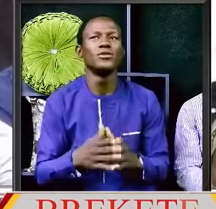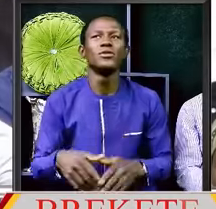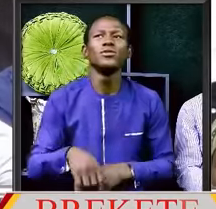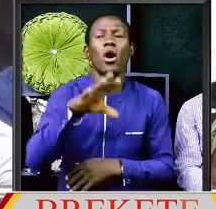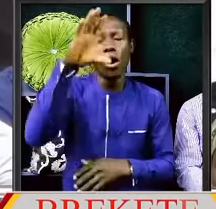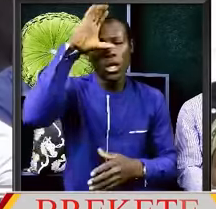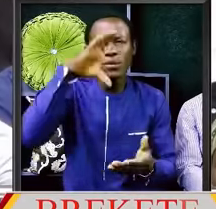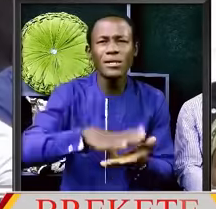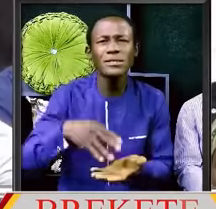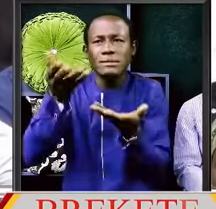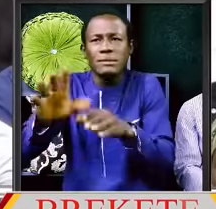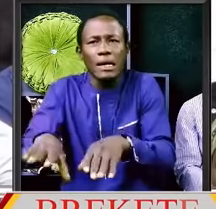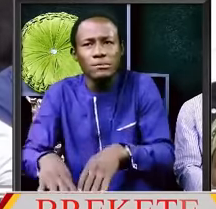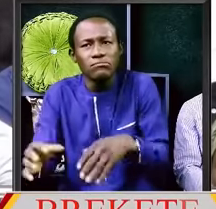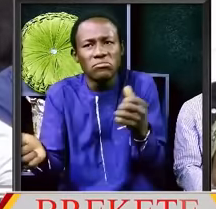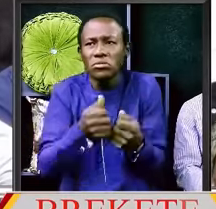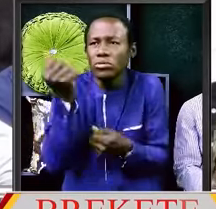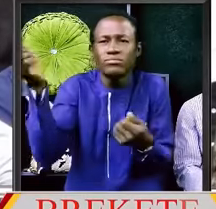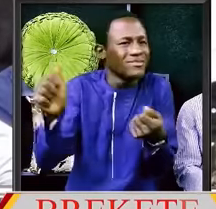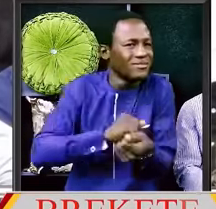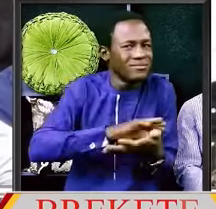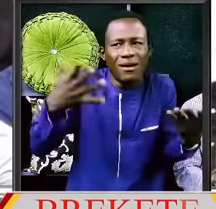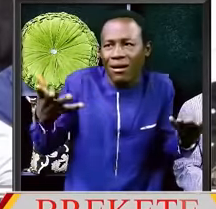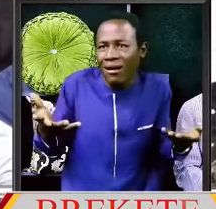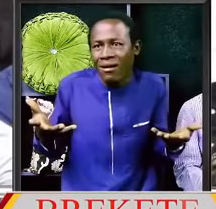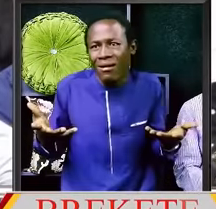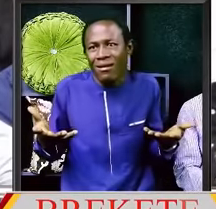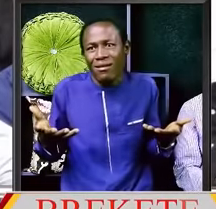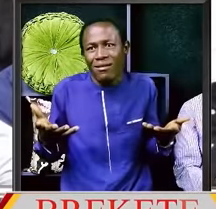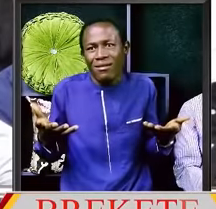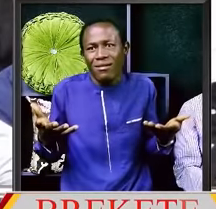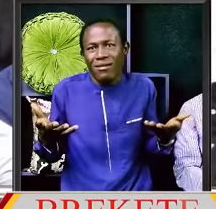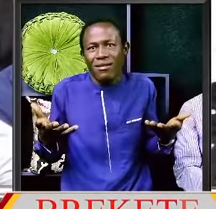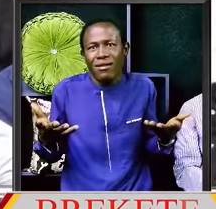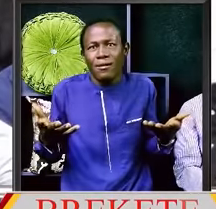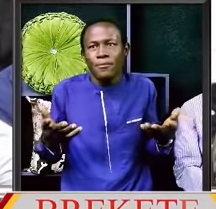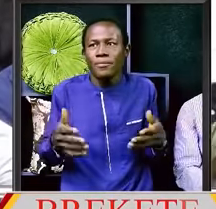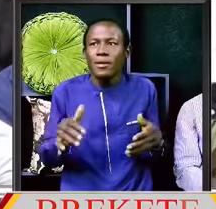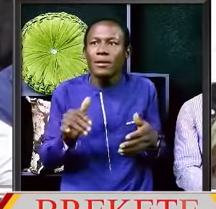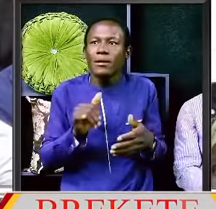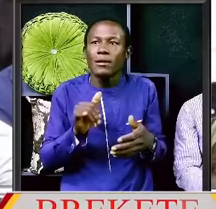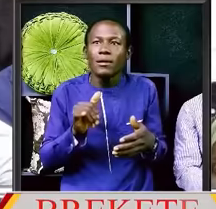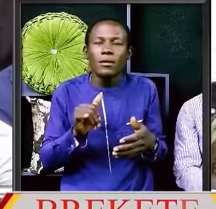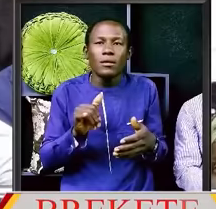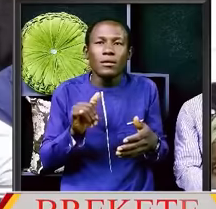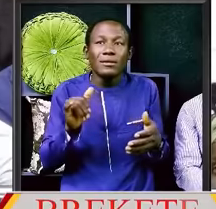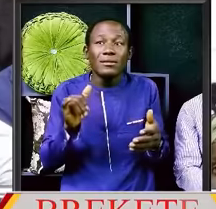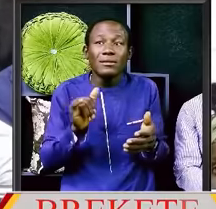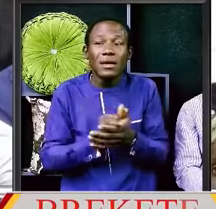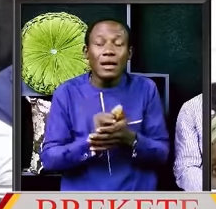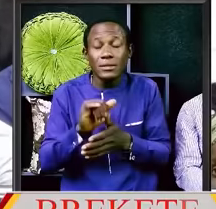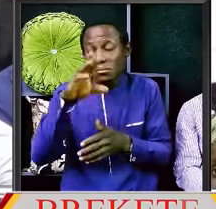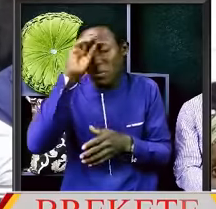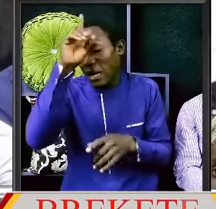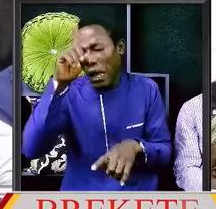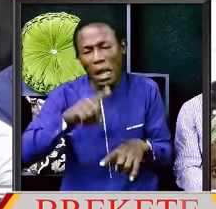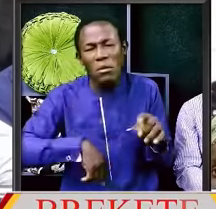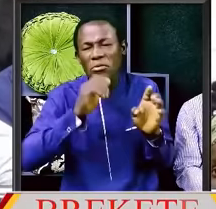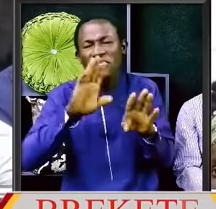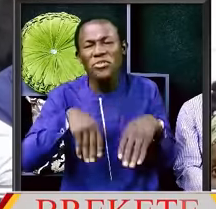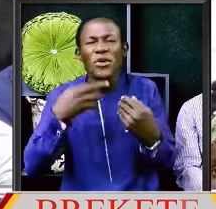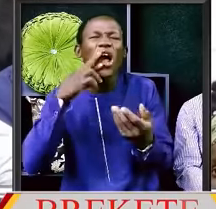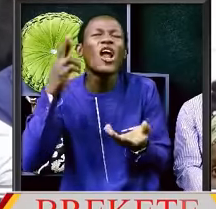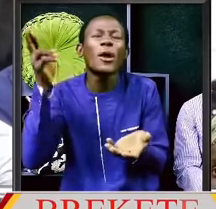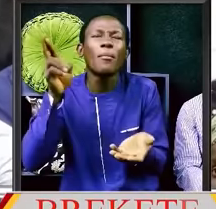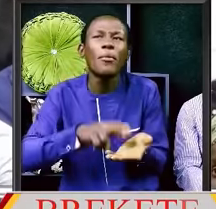Your husband don't die, the motor pieces. No, that man no go give report